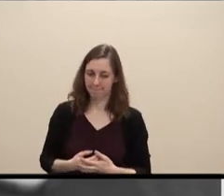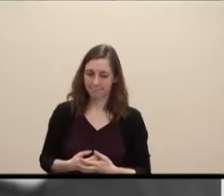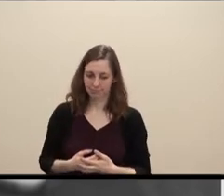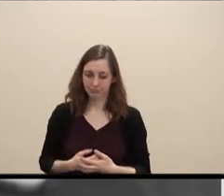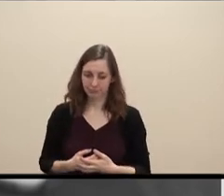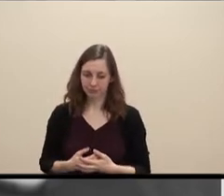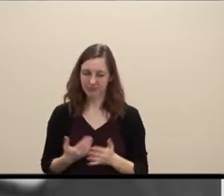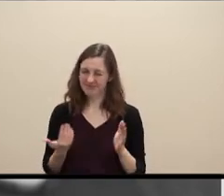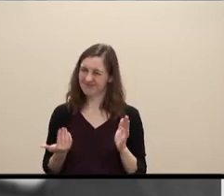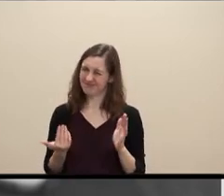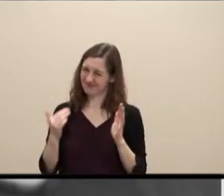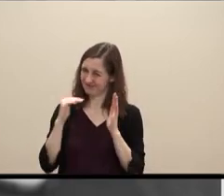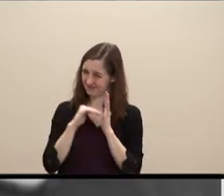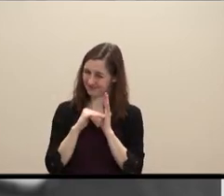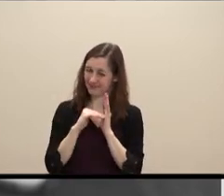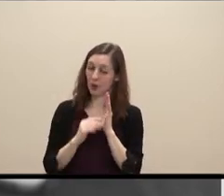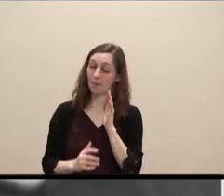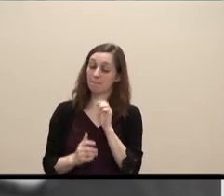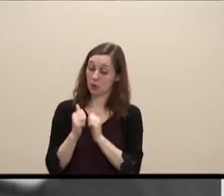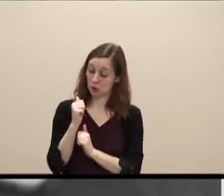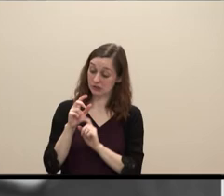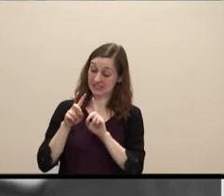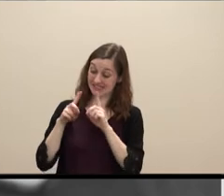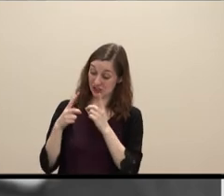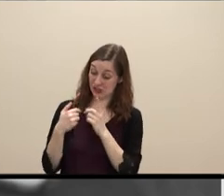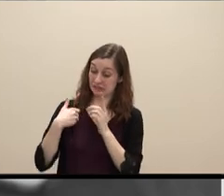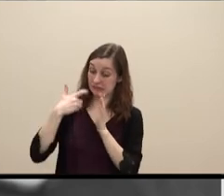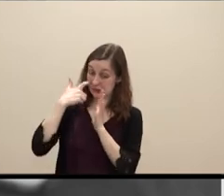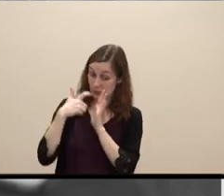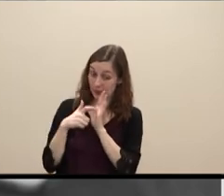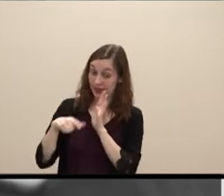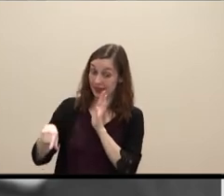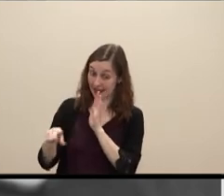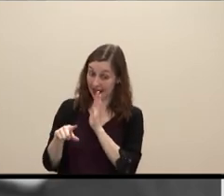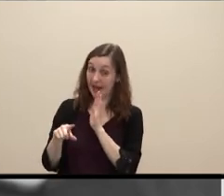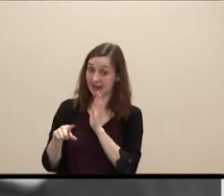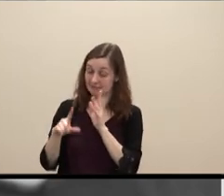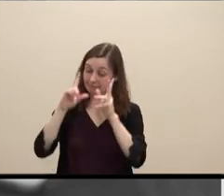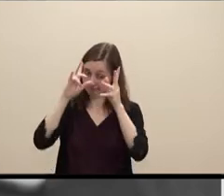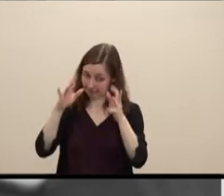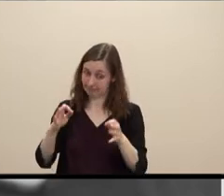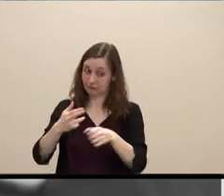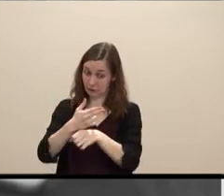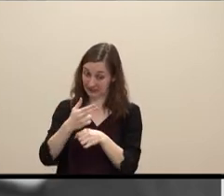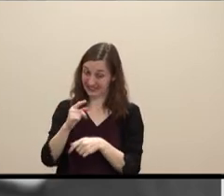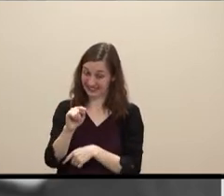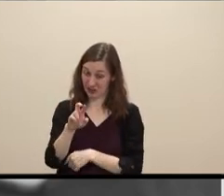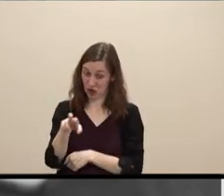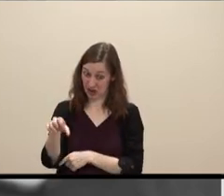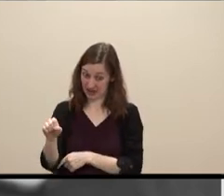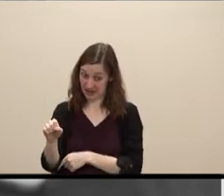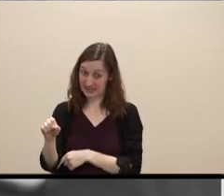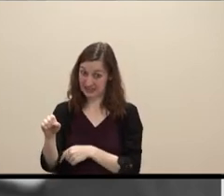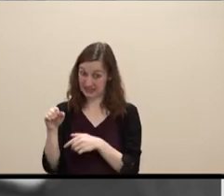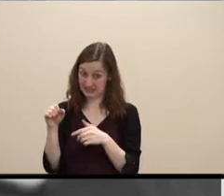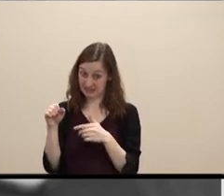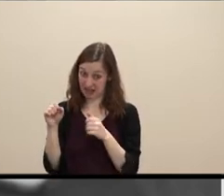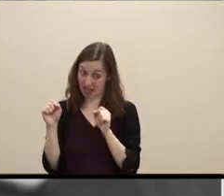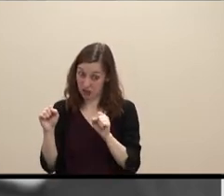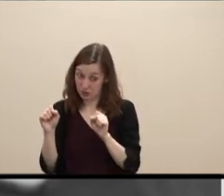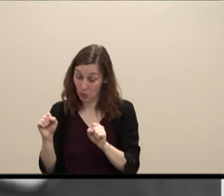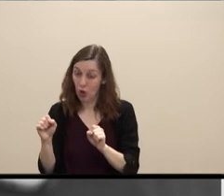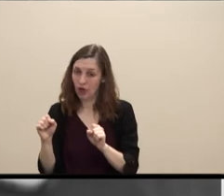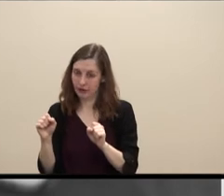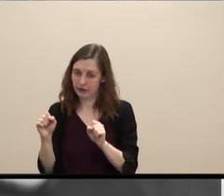that most districts that I interact with, they are making it TRS eligible. So it is, I think, in our best interest to make